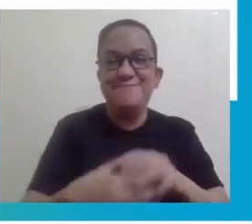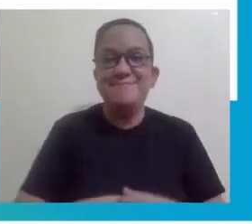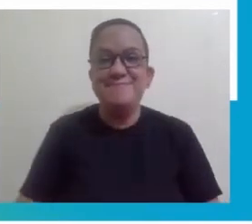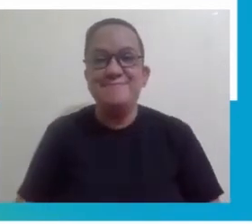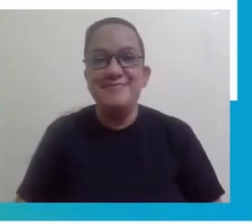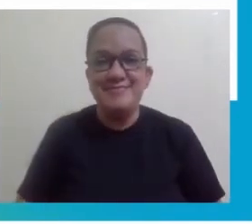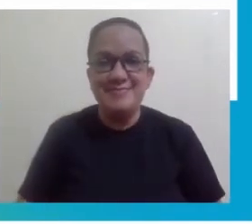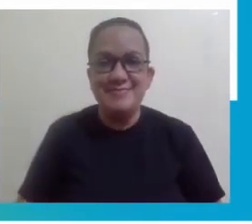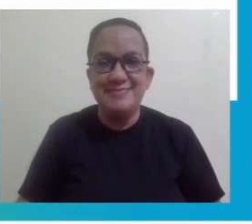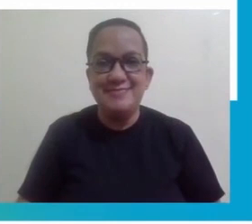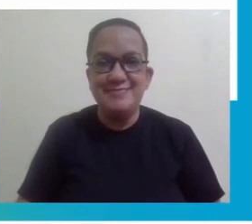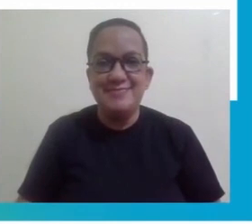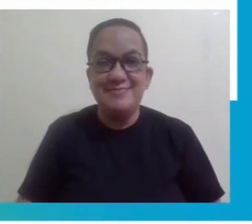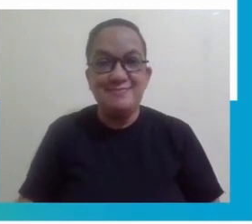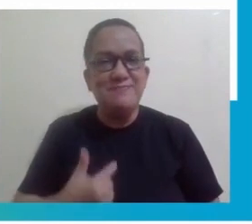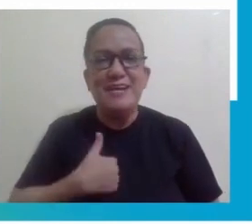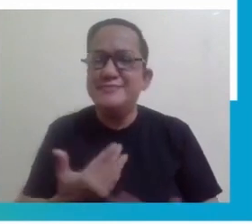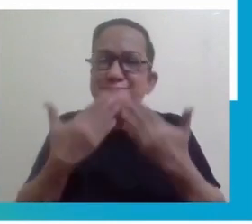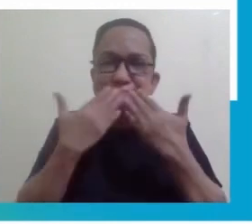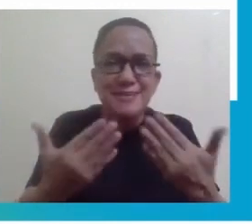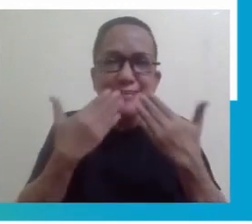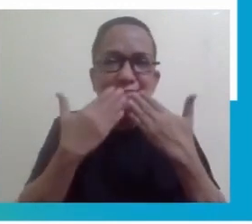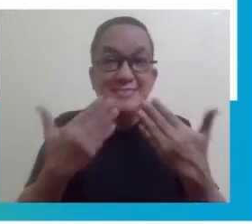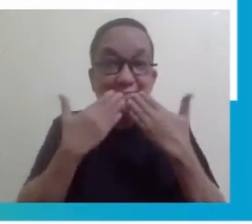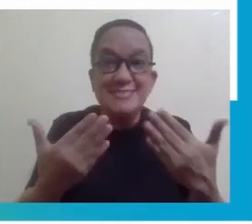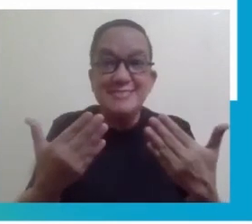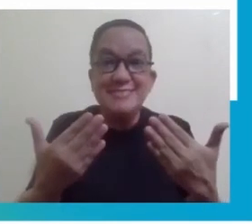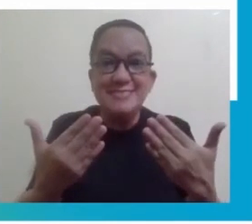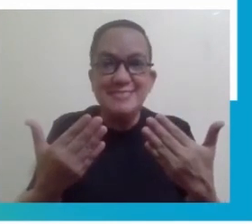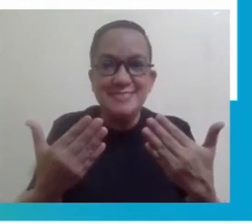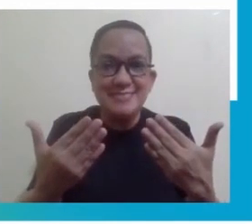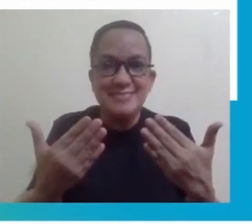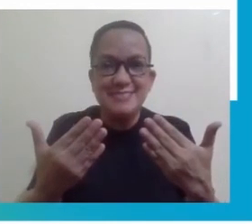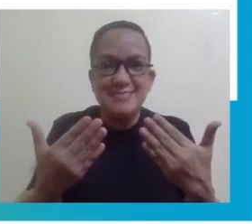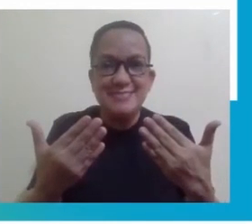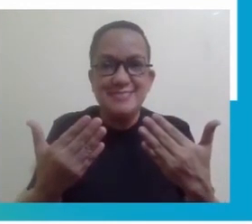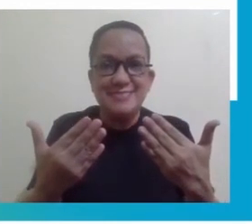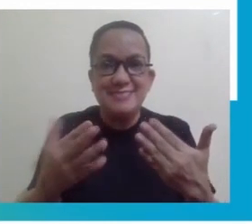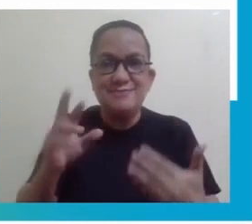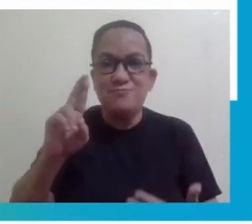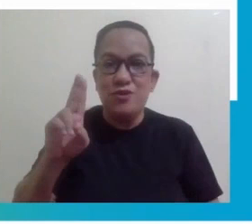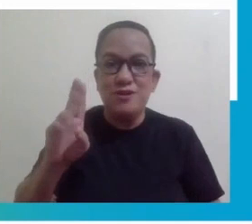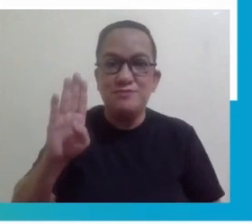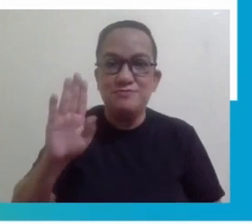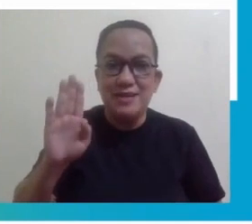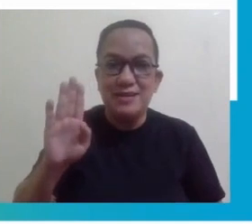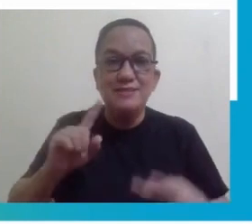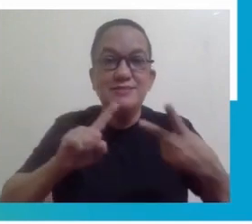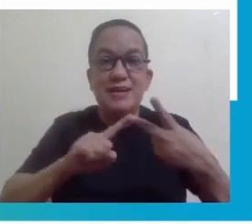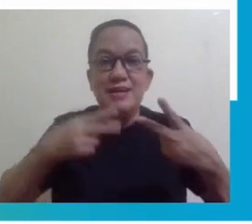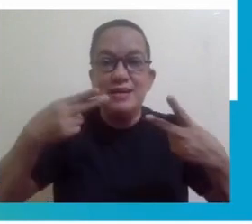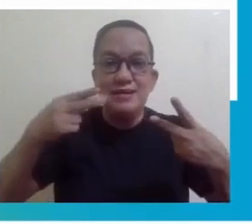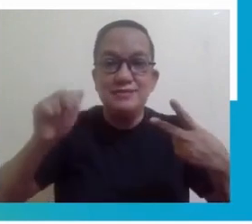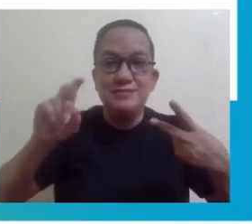thank Rubab, Hamantha, Ryan, and Catherine for joining us today.